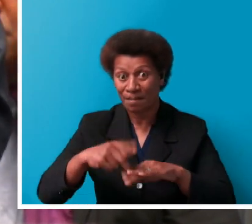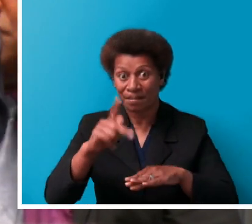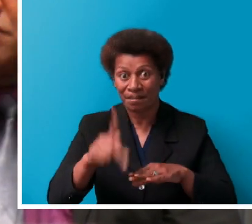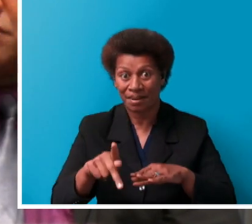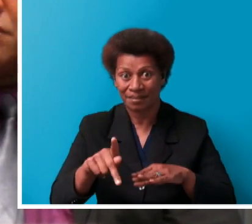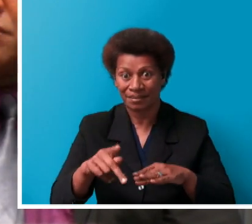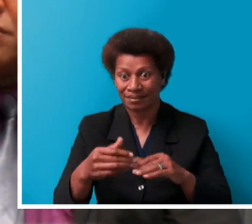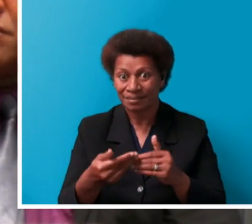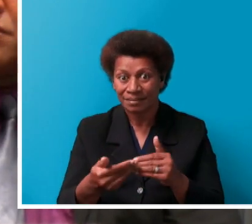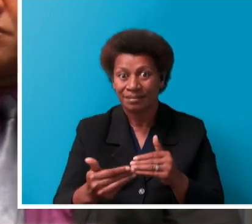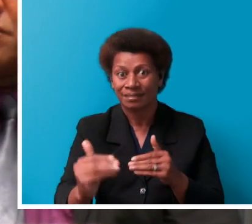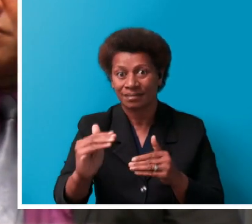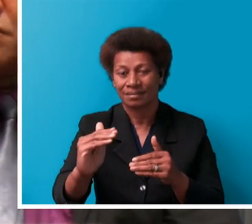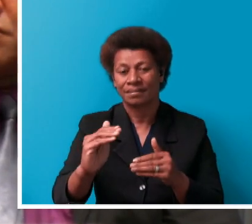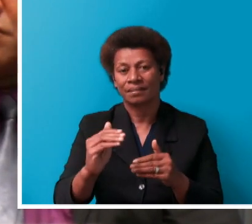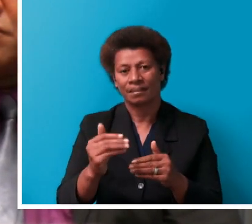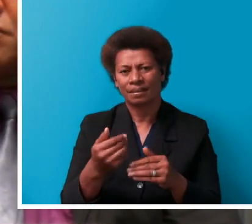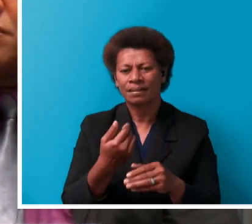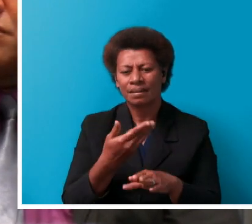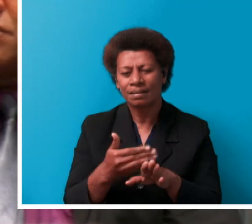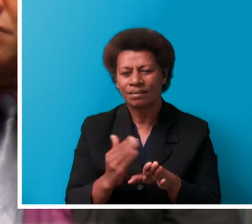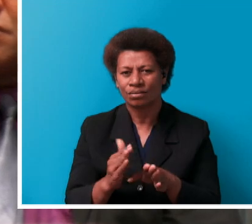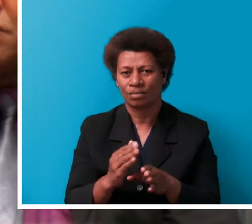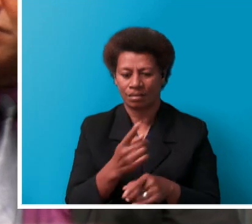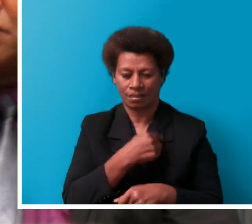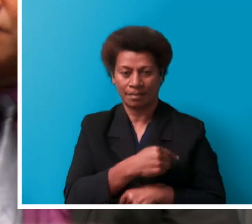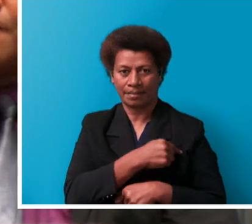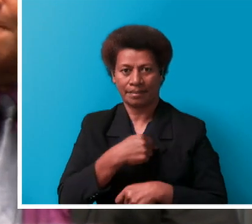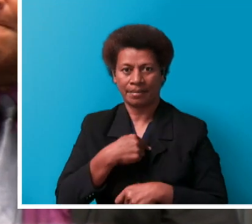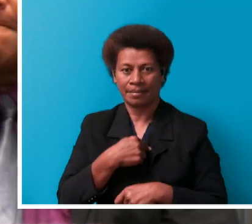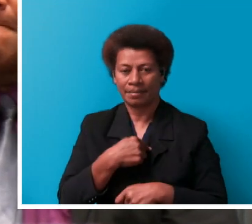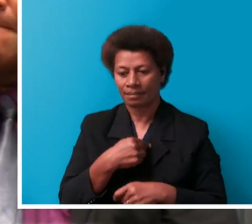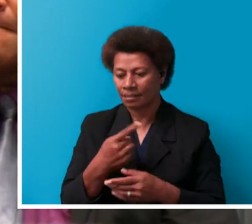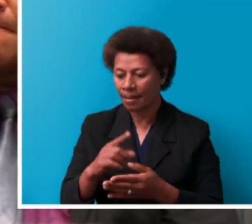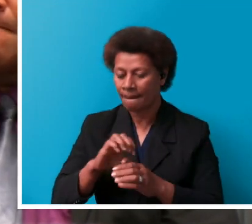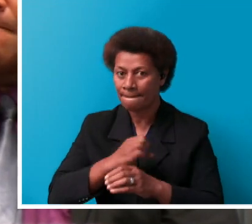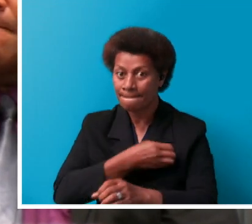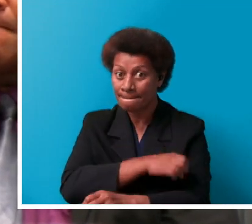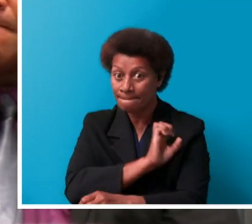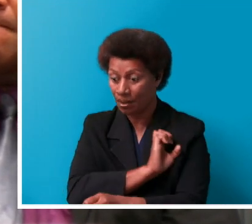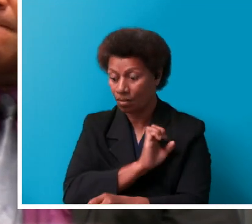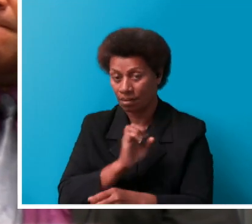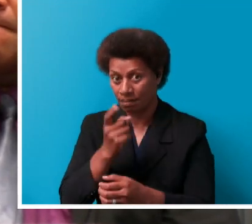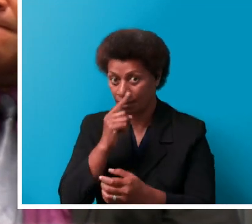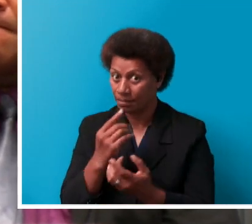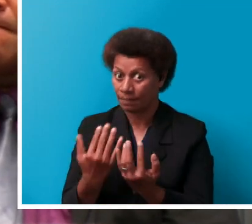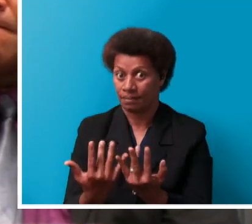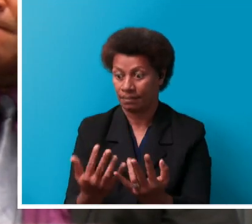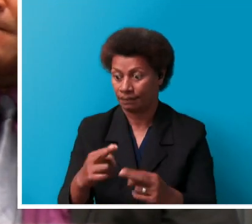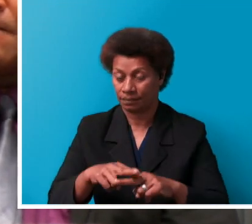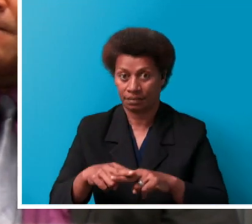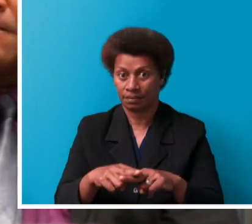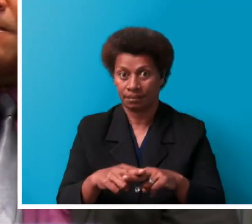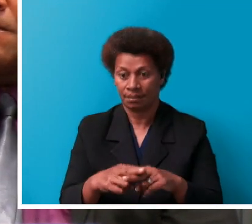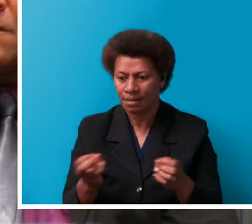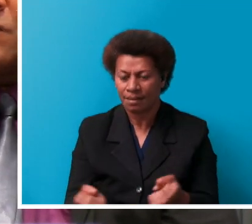us renew our commitment to empowering the people of Fiji. Let us commit to a leadership that encourages